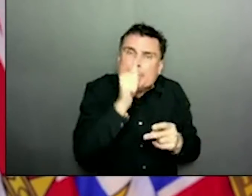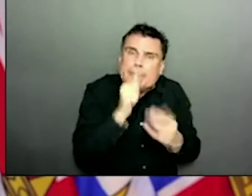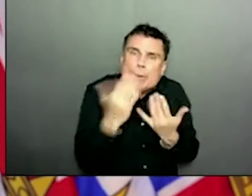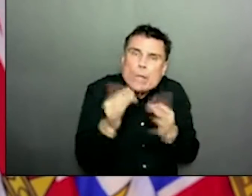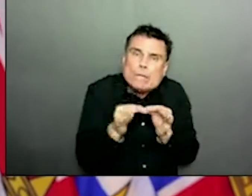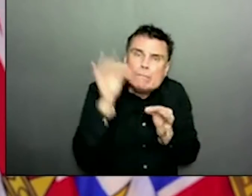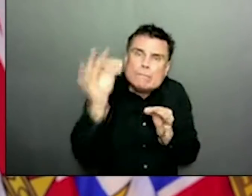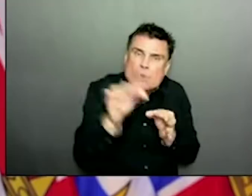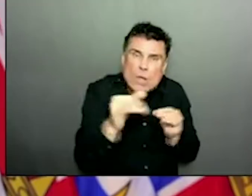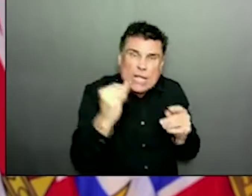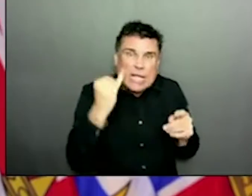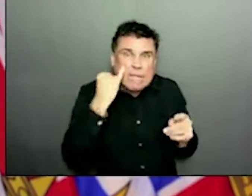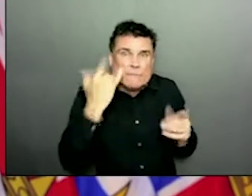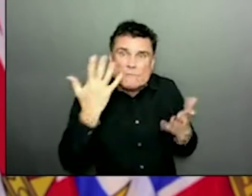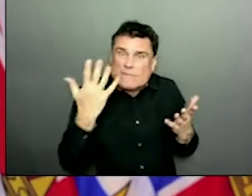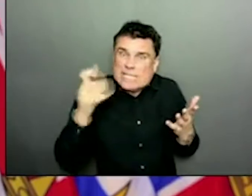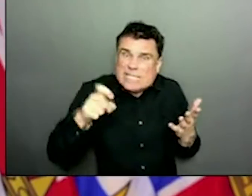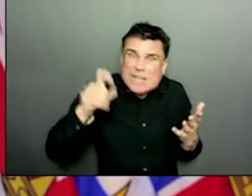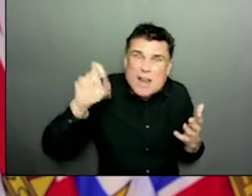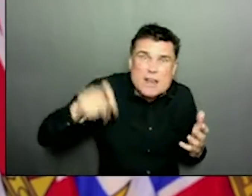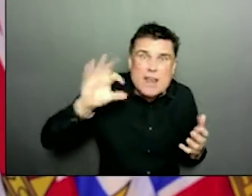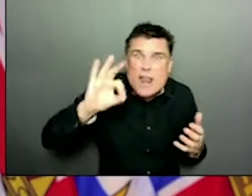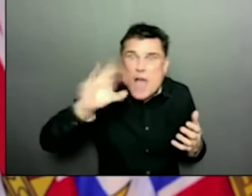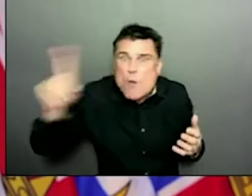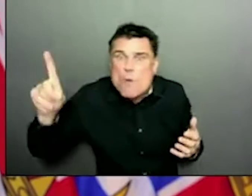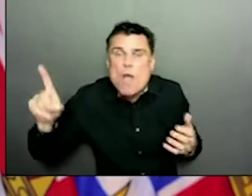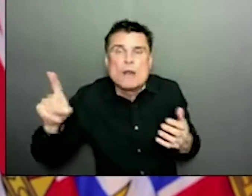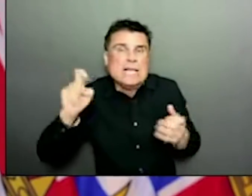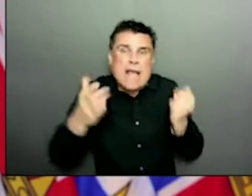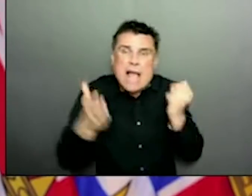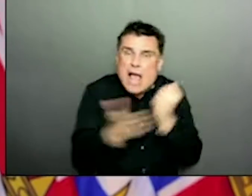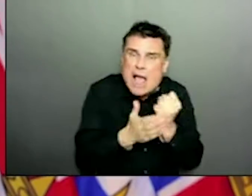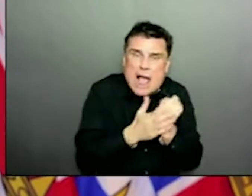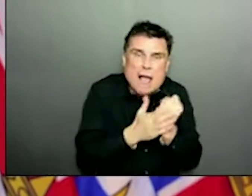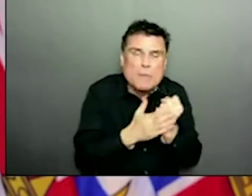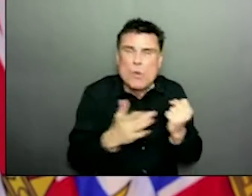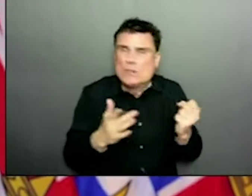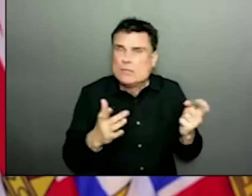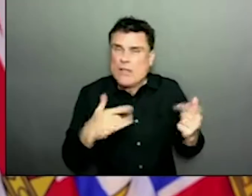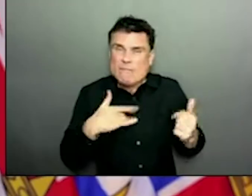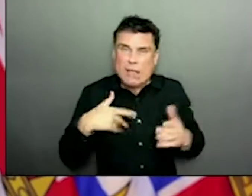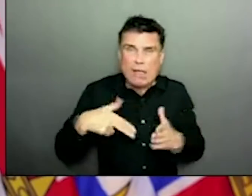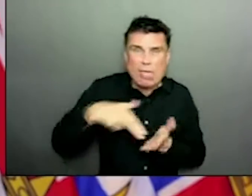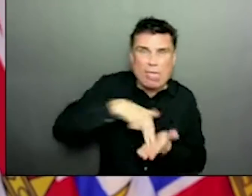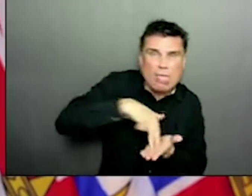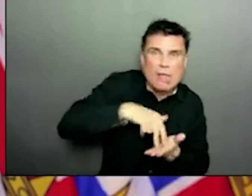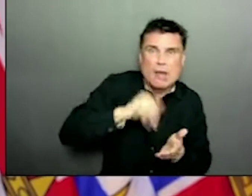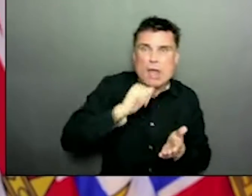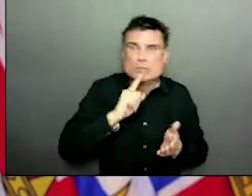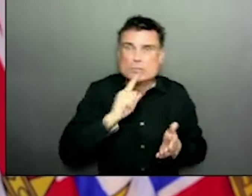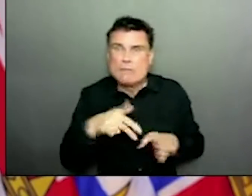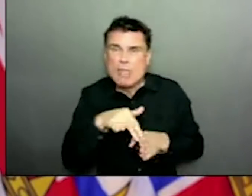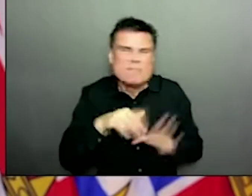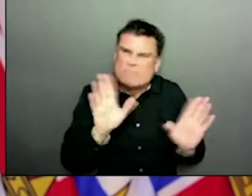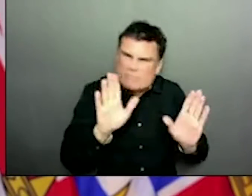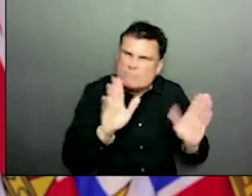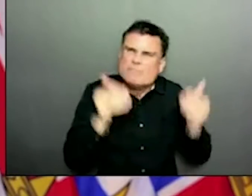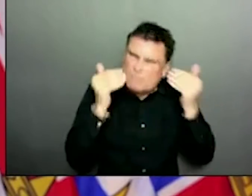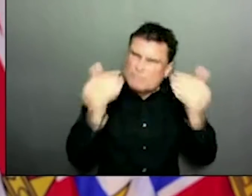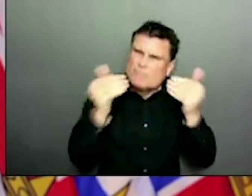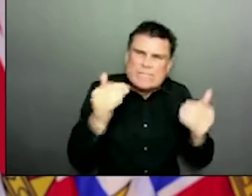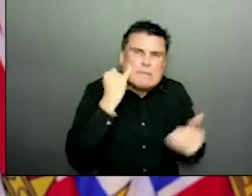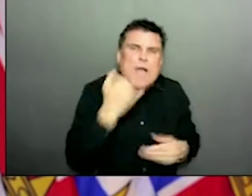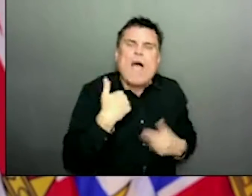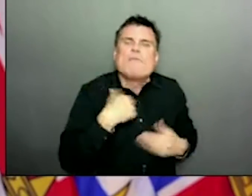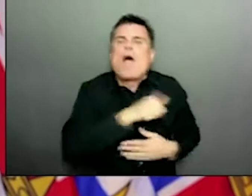care, don't hesitate. It is safe to do so. As we have evolved our approach with